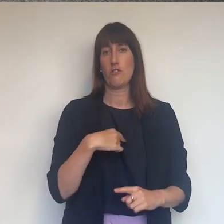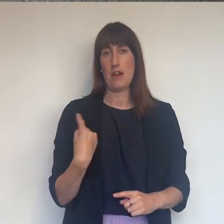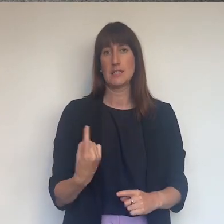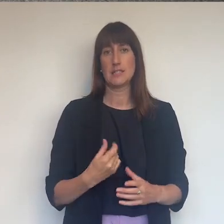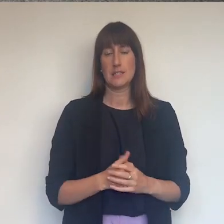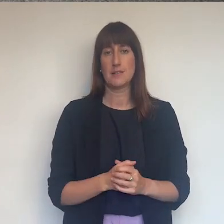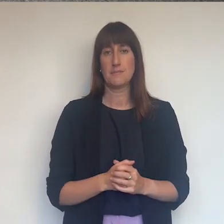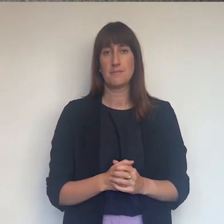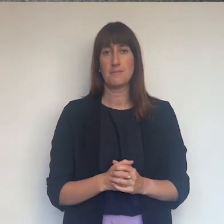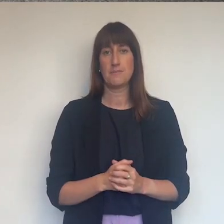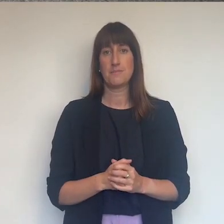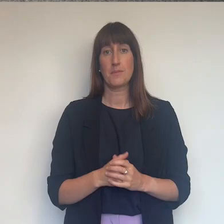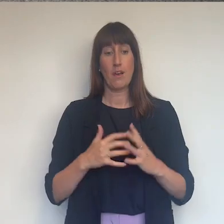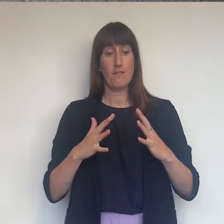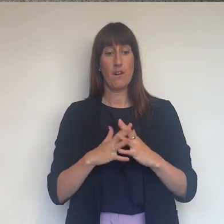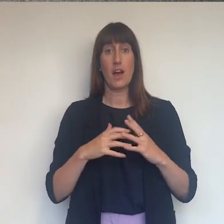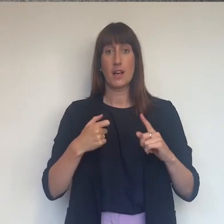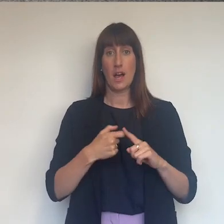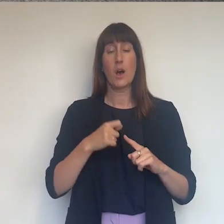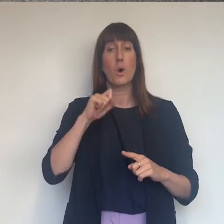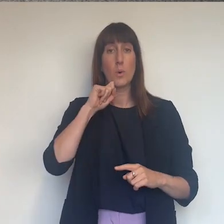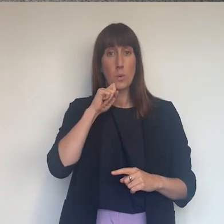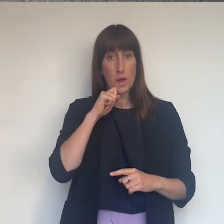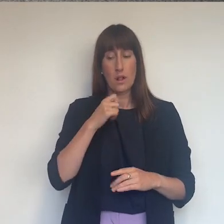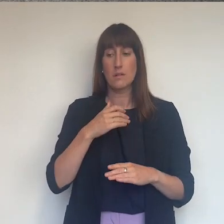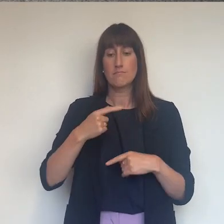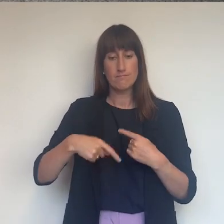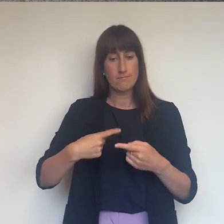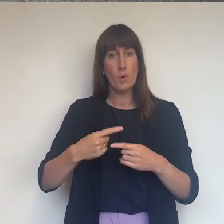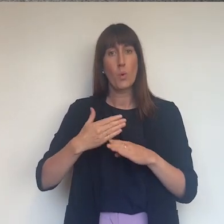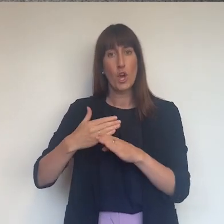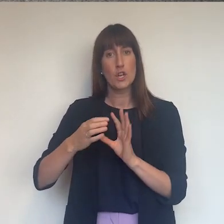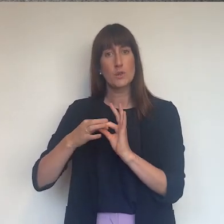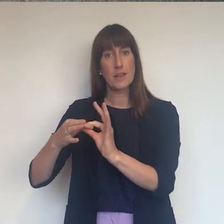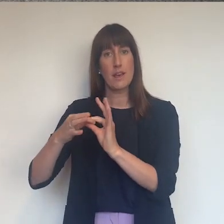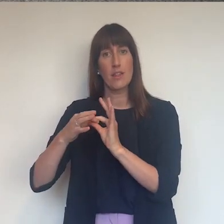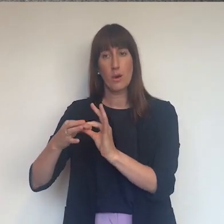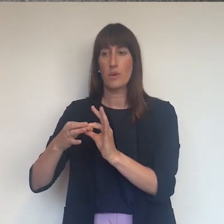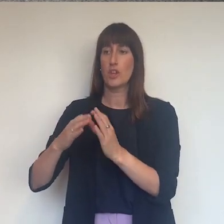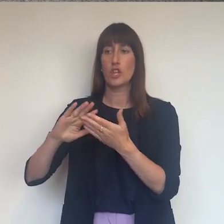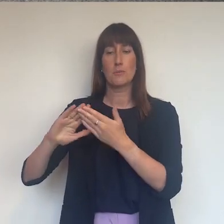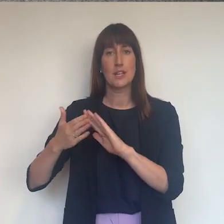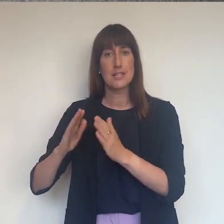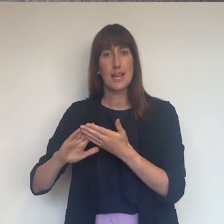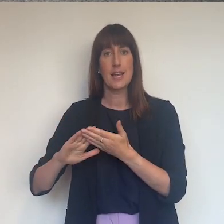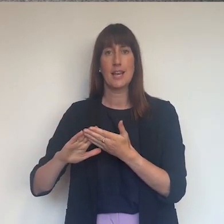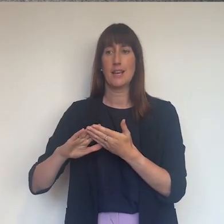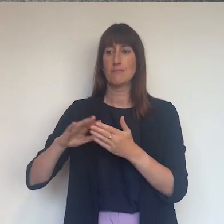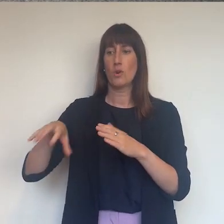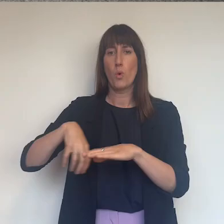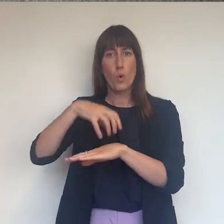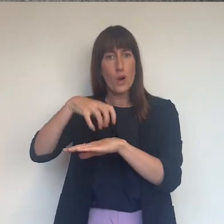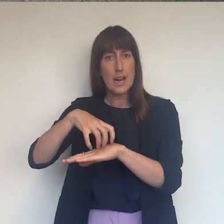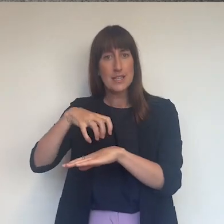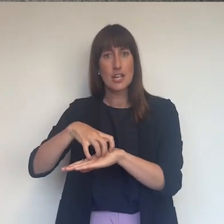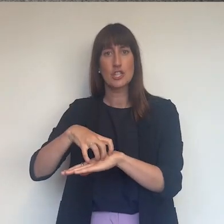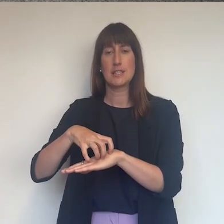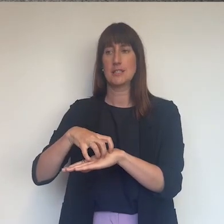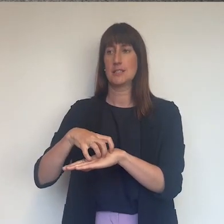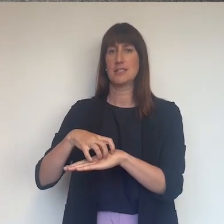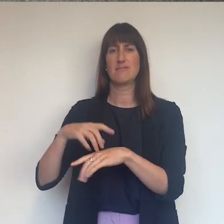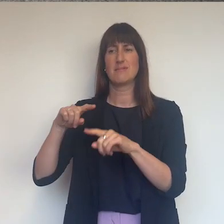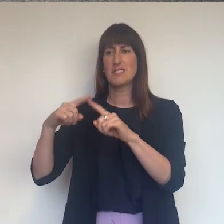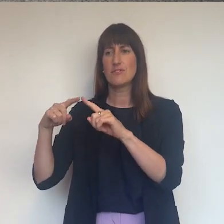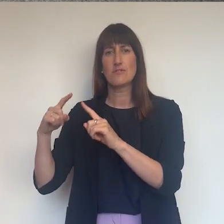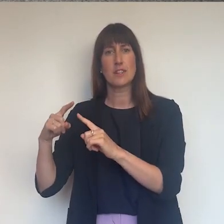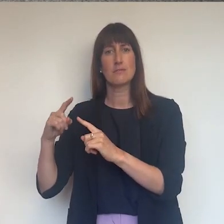will continue to work with the community, disabled people's organisations, providers, NASCs, government